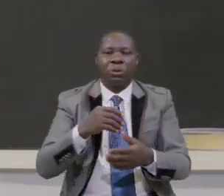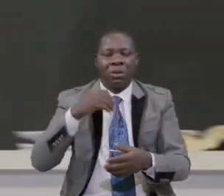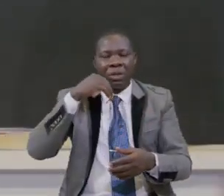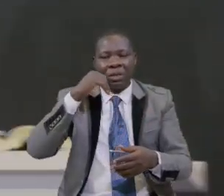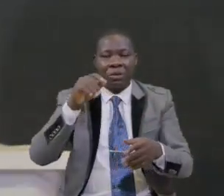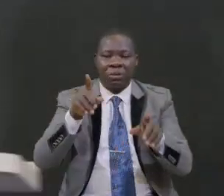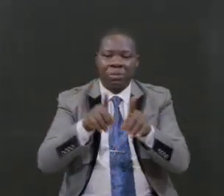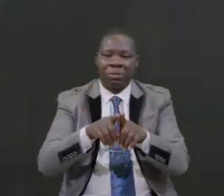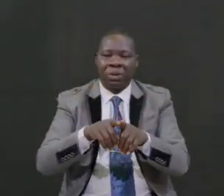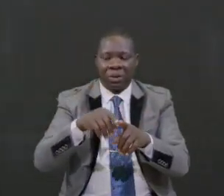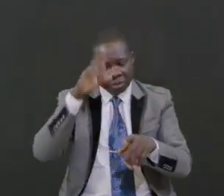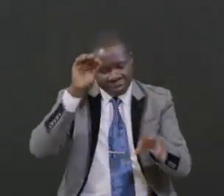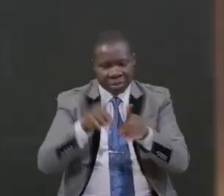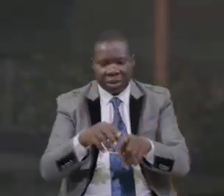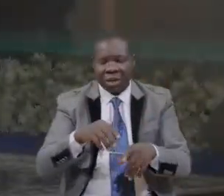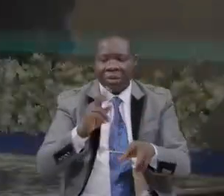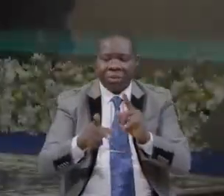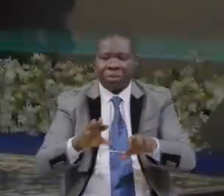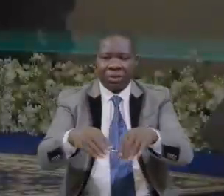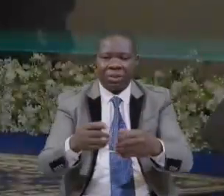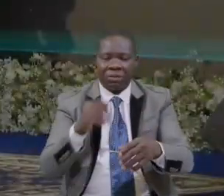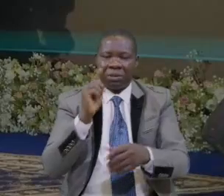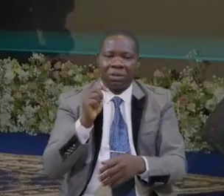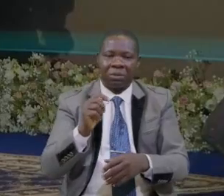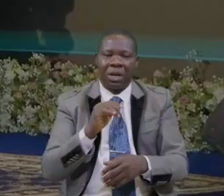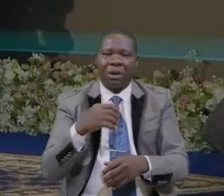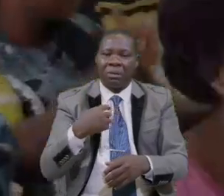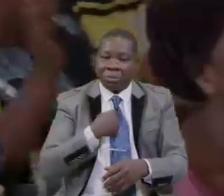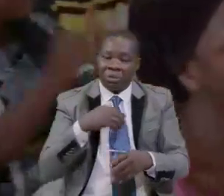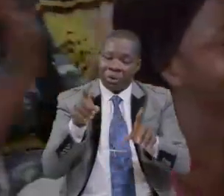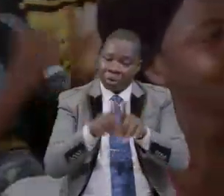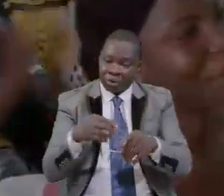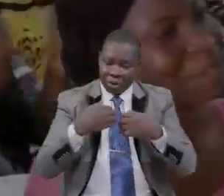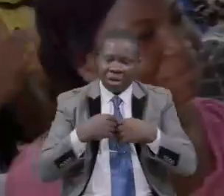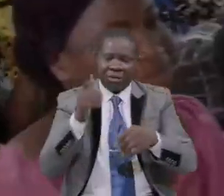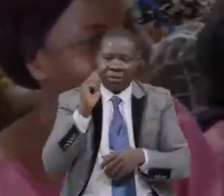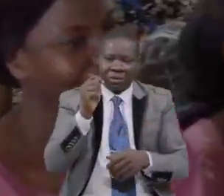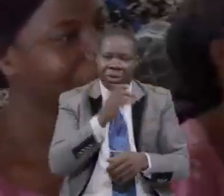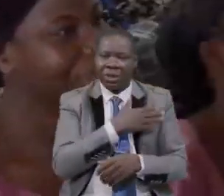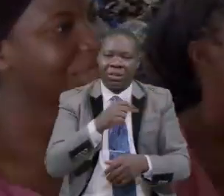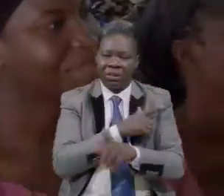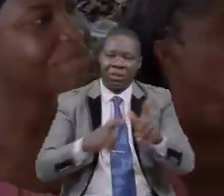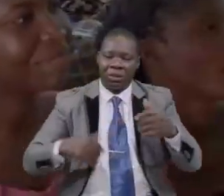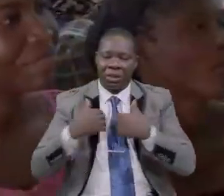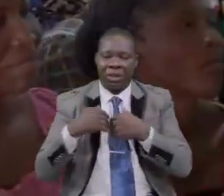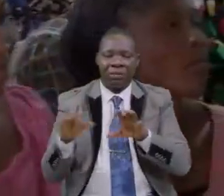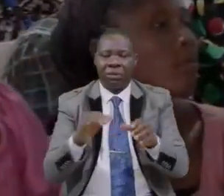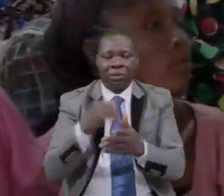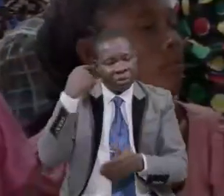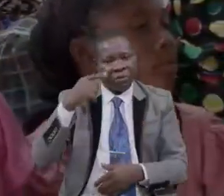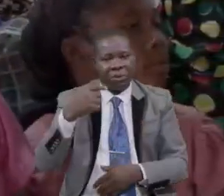I have testimony. And the Lord has done it for me.